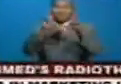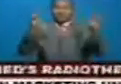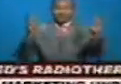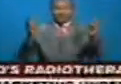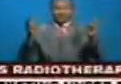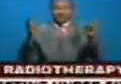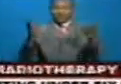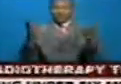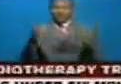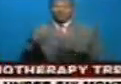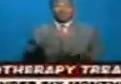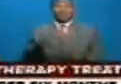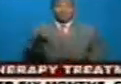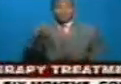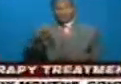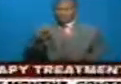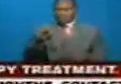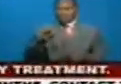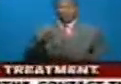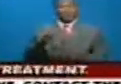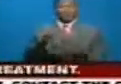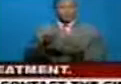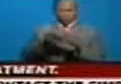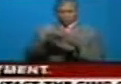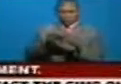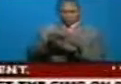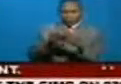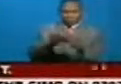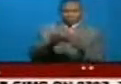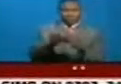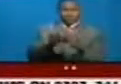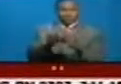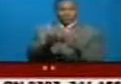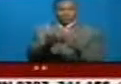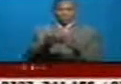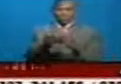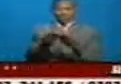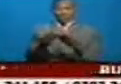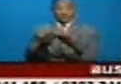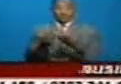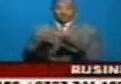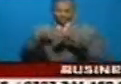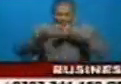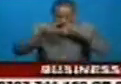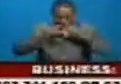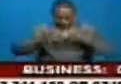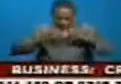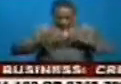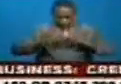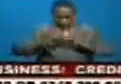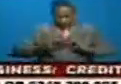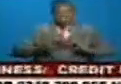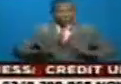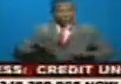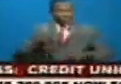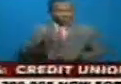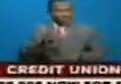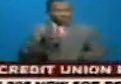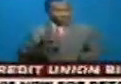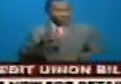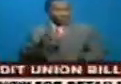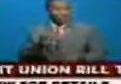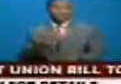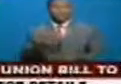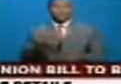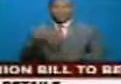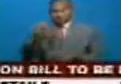theme is a theme which should lead us to some self-inspection